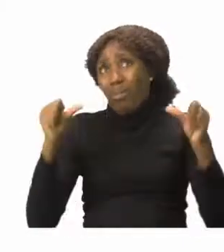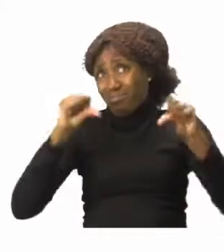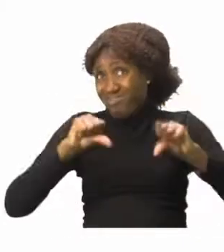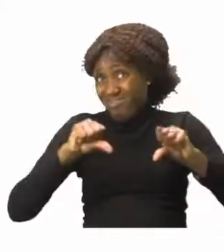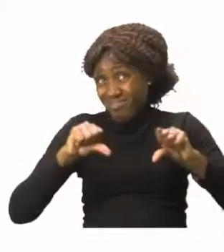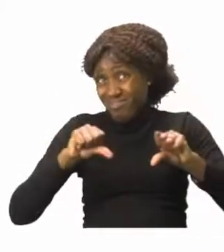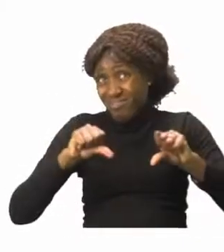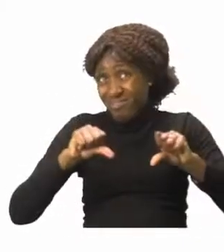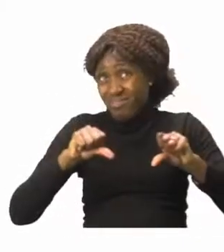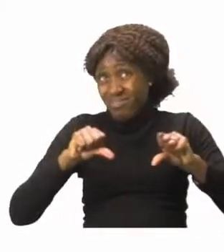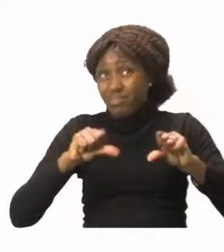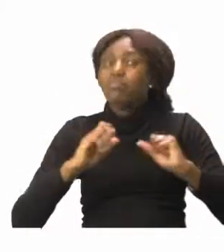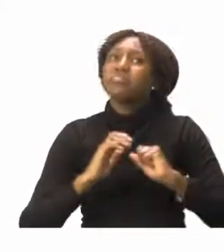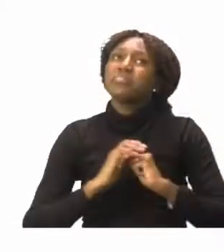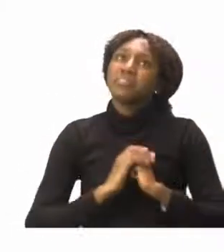healthy?